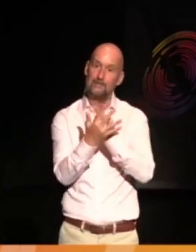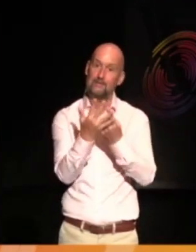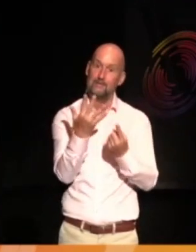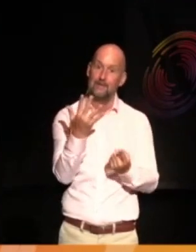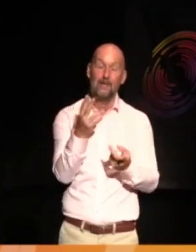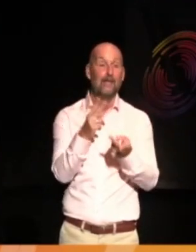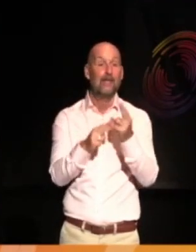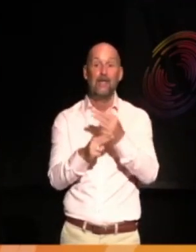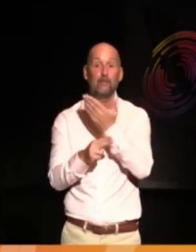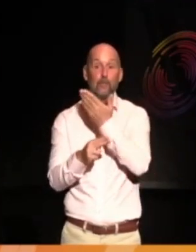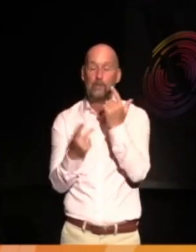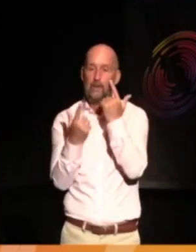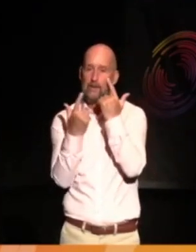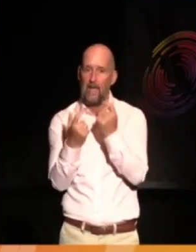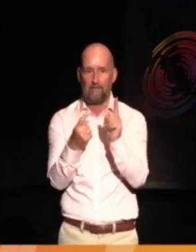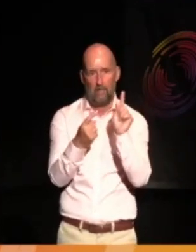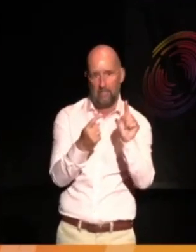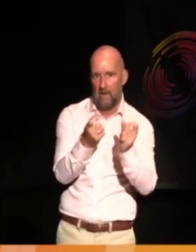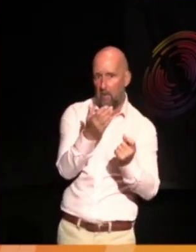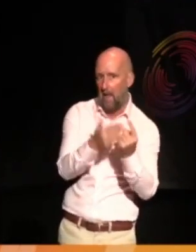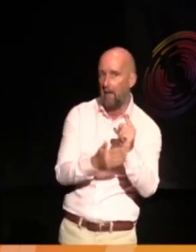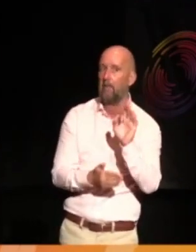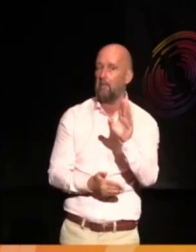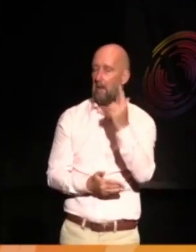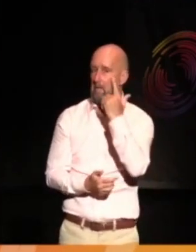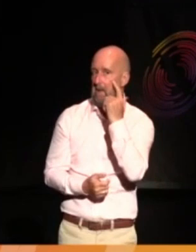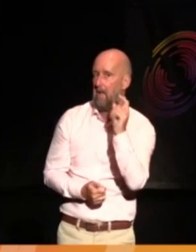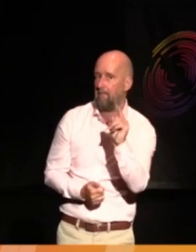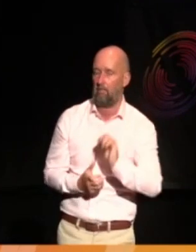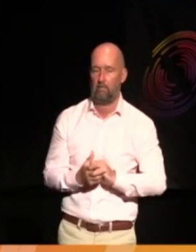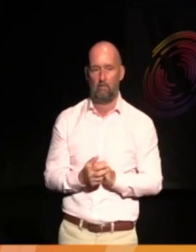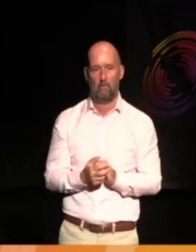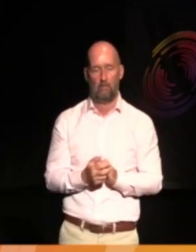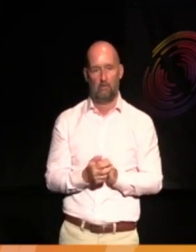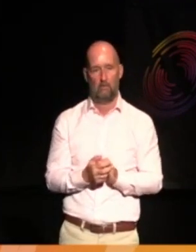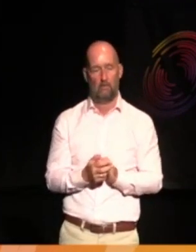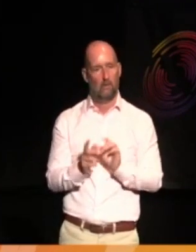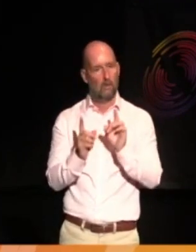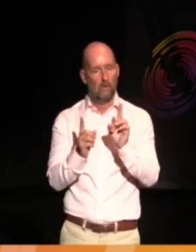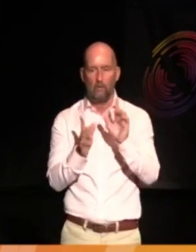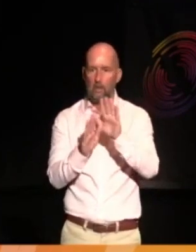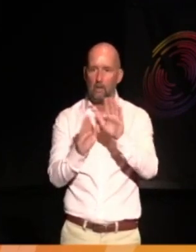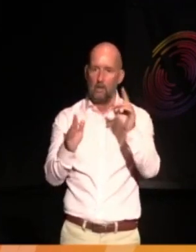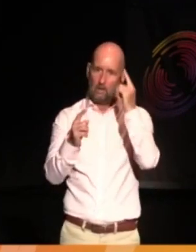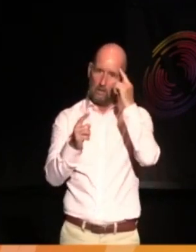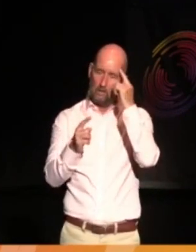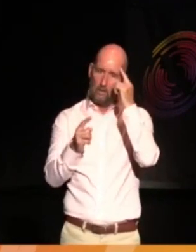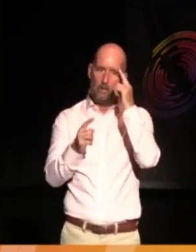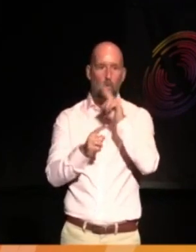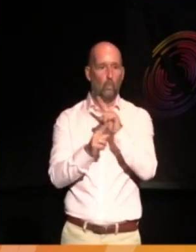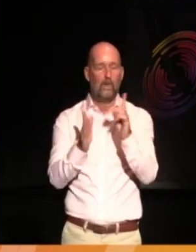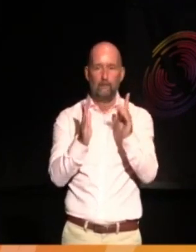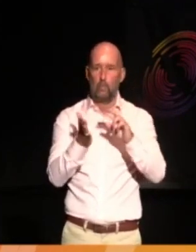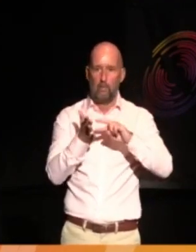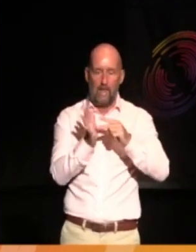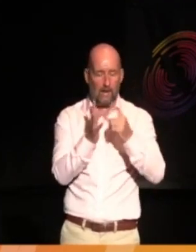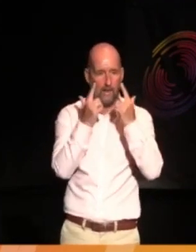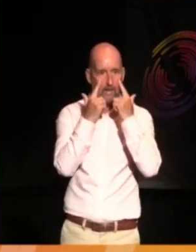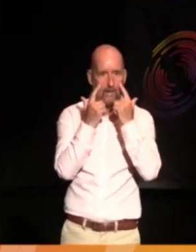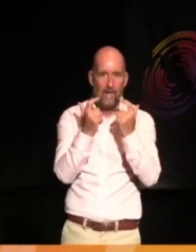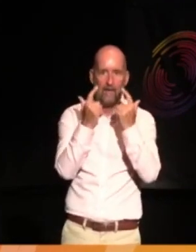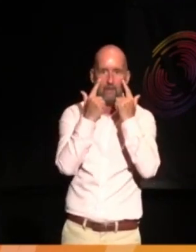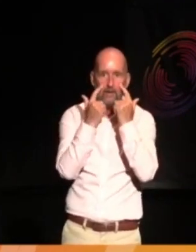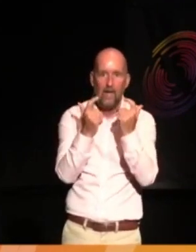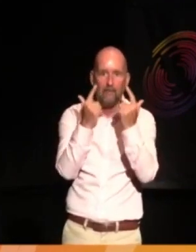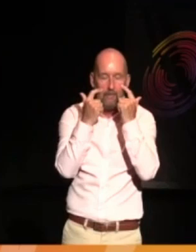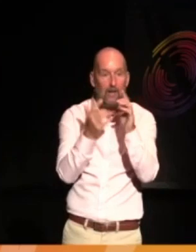is going to happen. And it's the realization that people are going, right, well, let's plan to be very careful, which means we'll